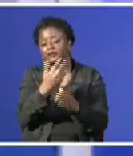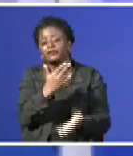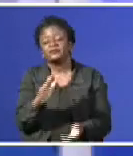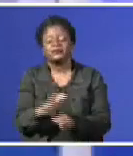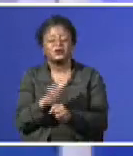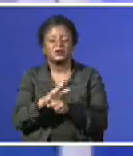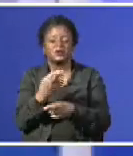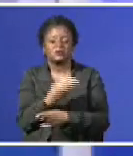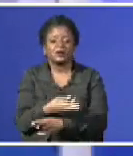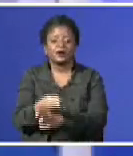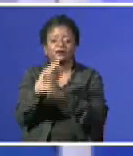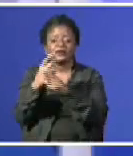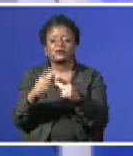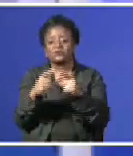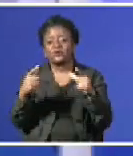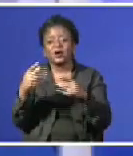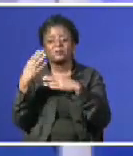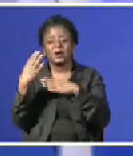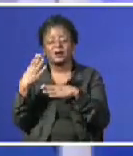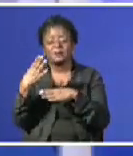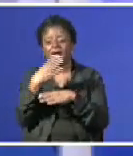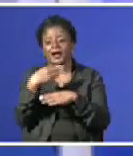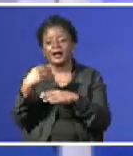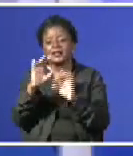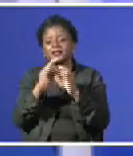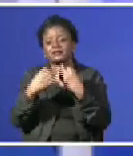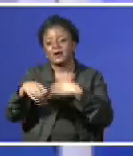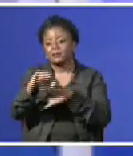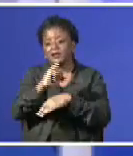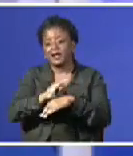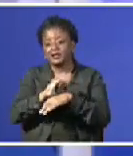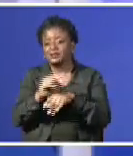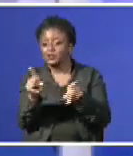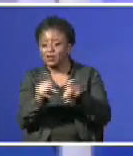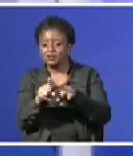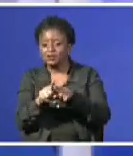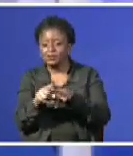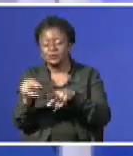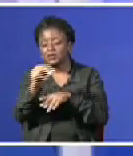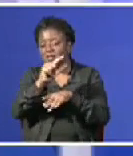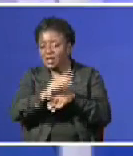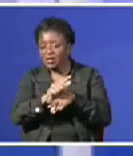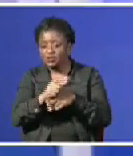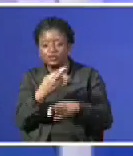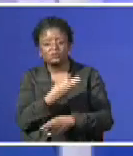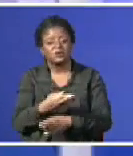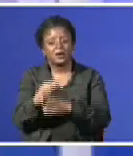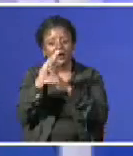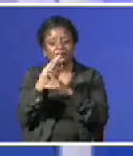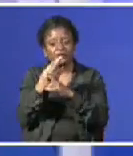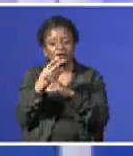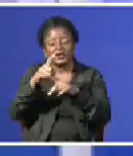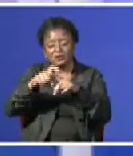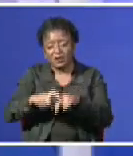Islands as a part of the National Recovery Strategy. In addition, he says national recovery will rely on the